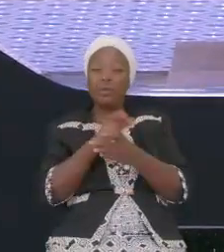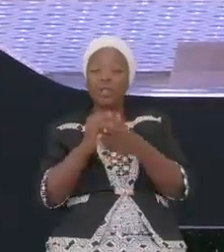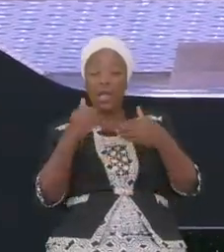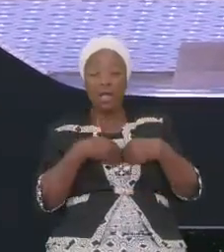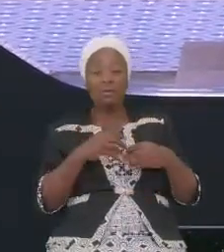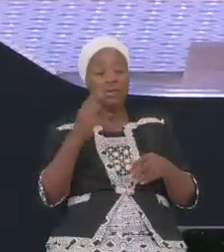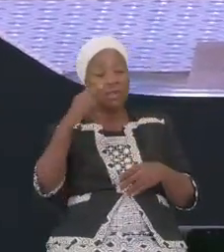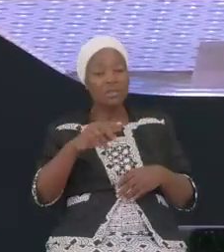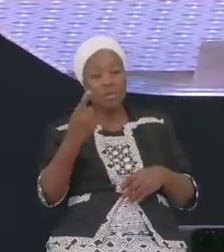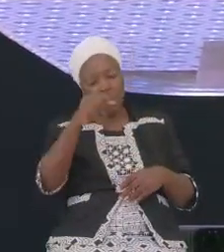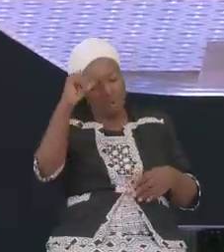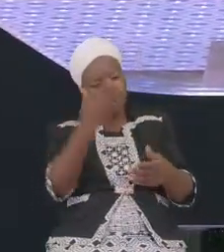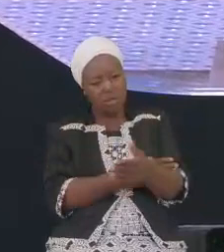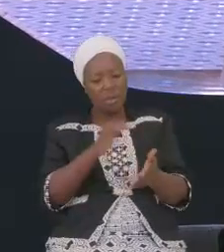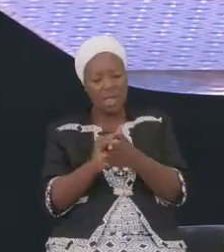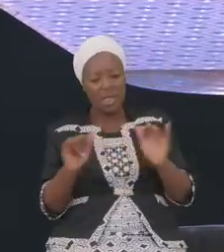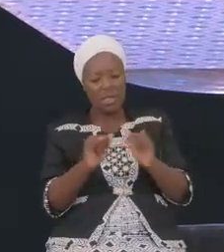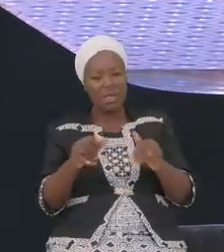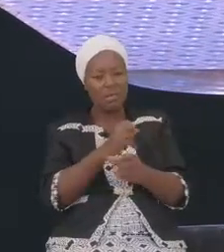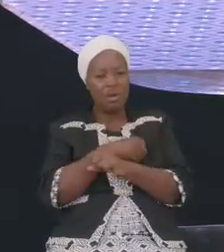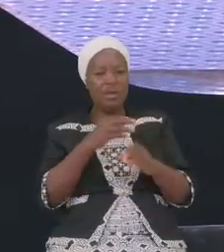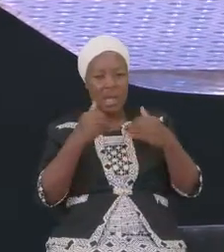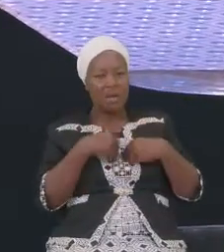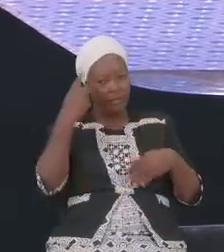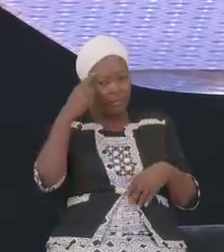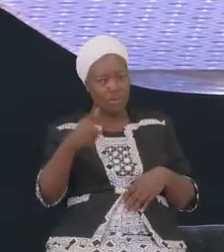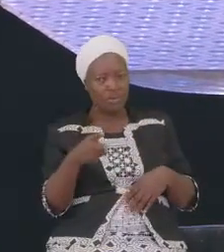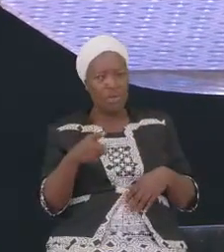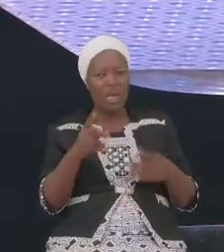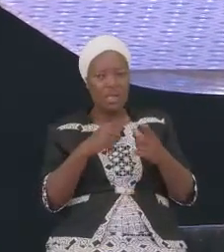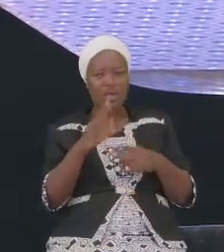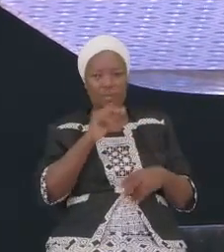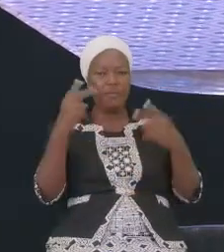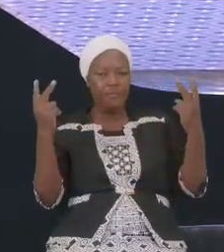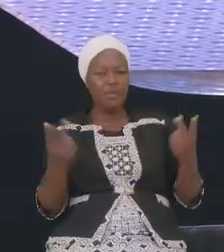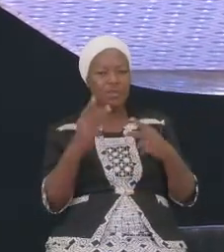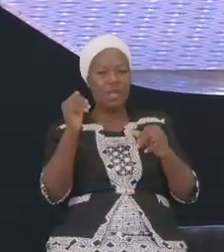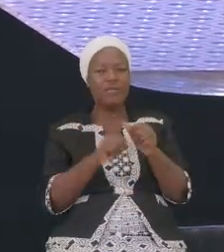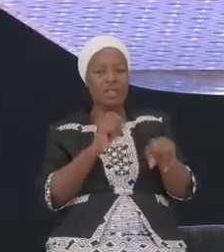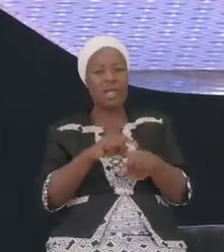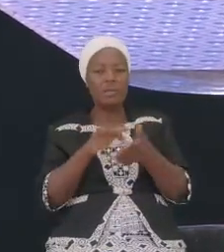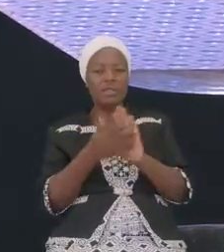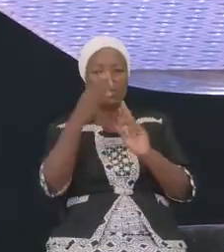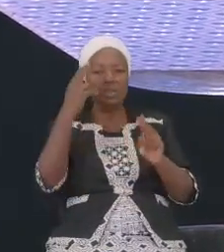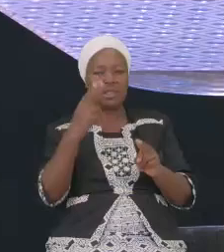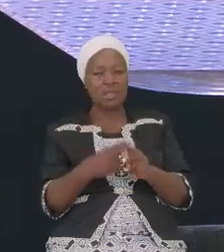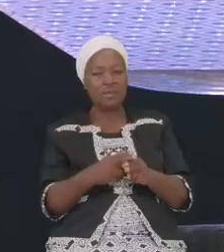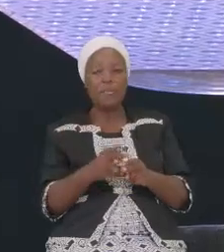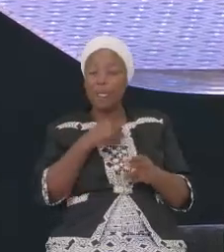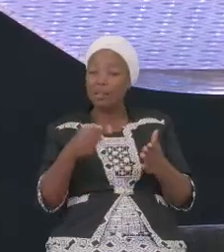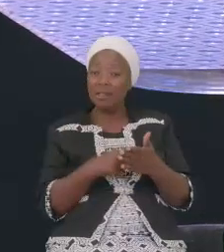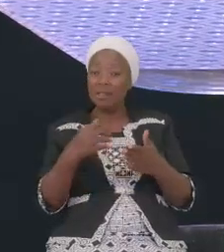begotten Son, that same love he has for you, you'll be victorious every time. And this